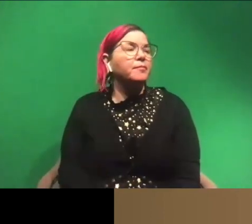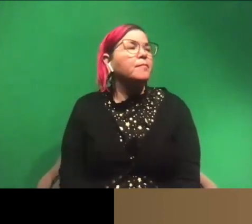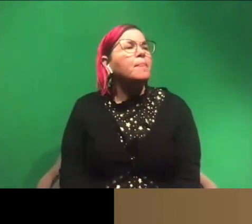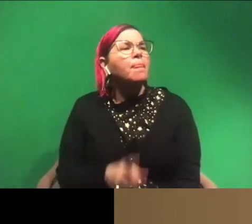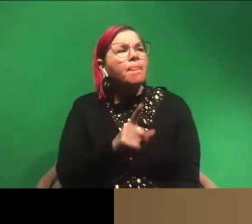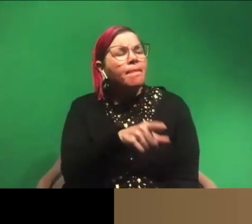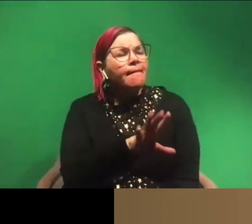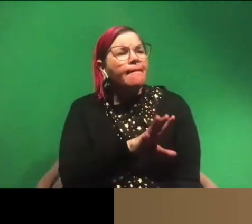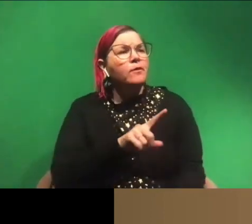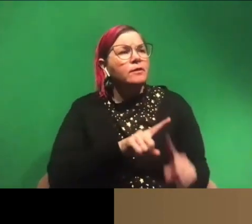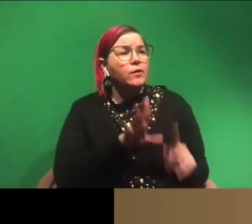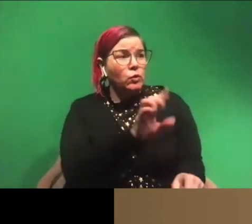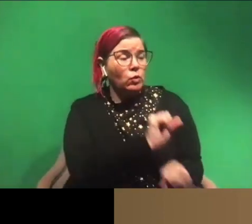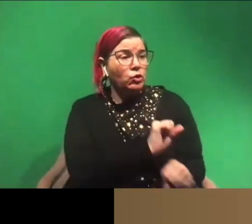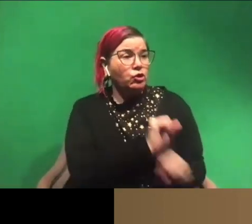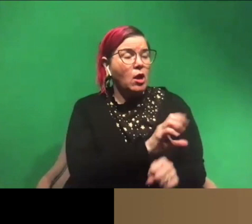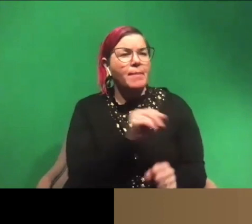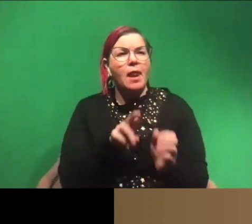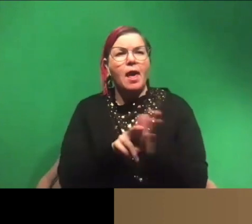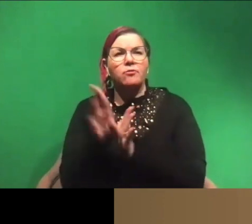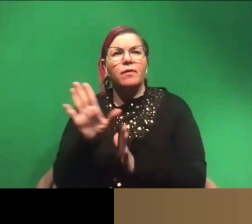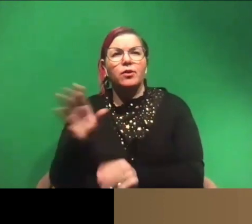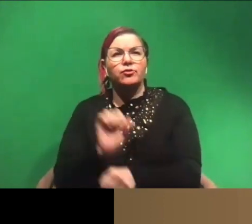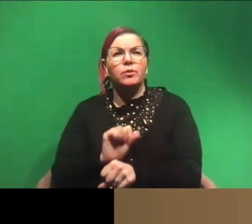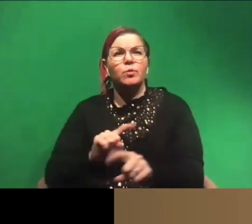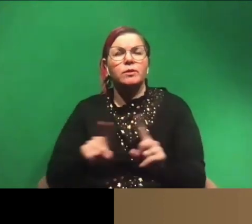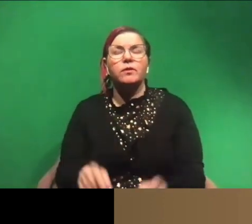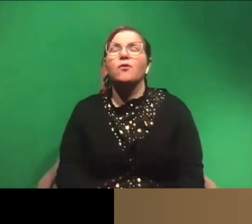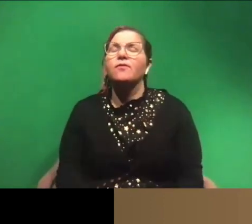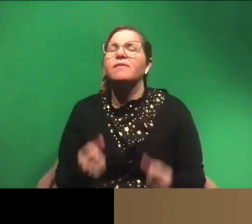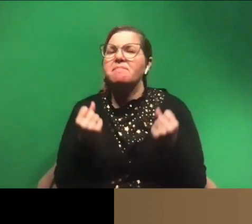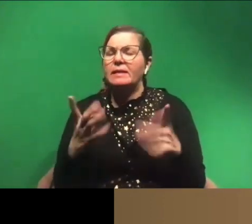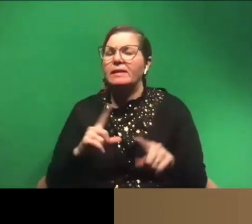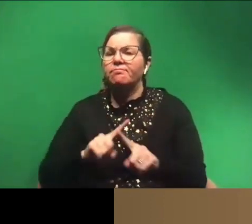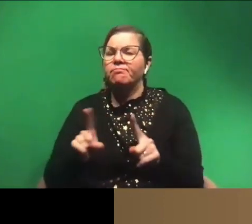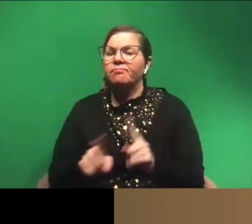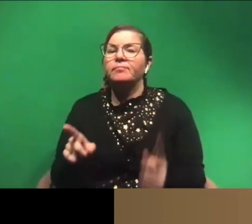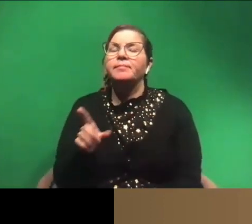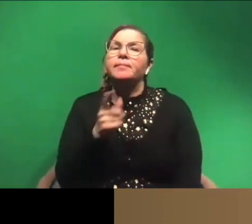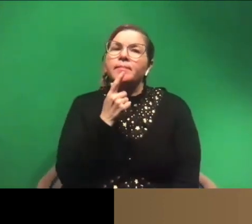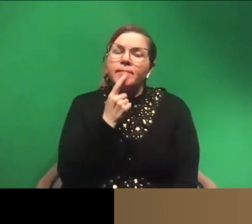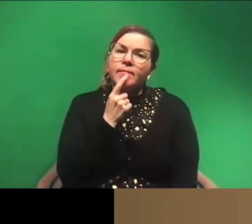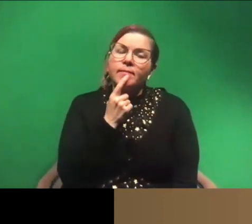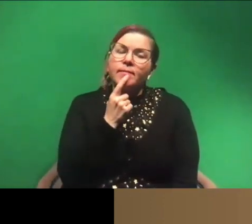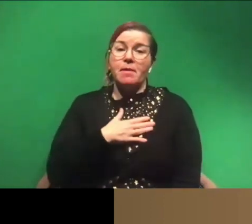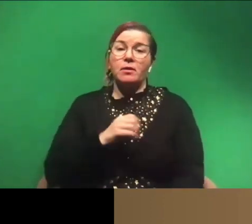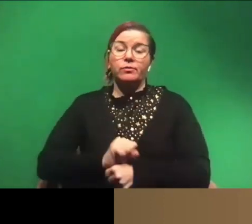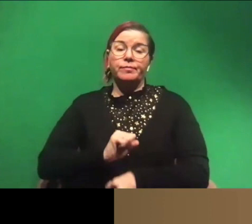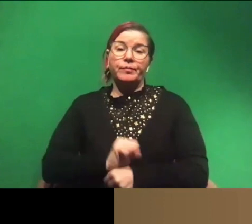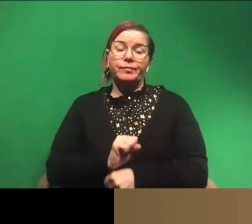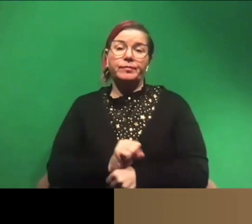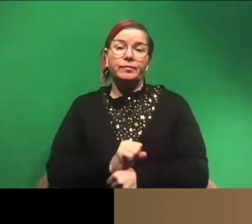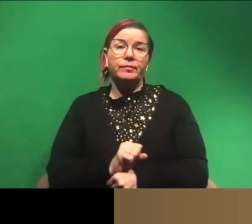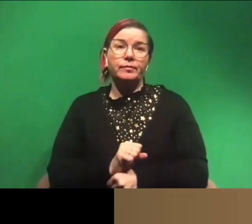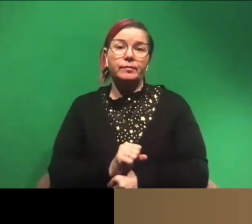difference between your job and an astronaut's job? There are lots of differences. So my job